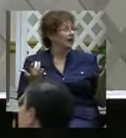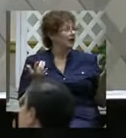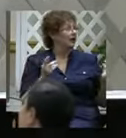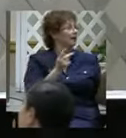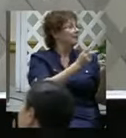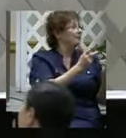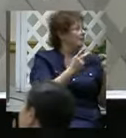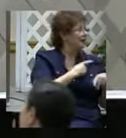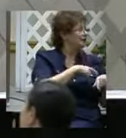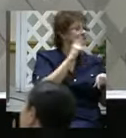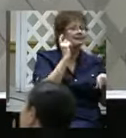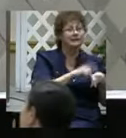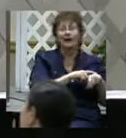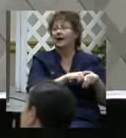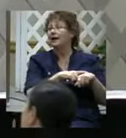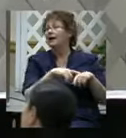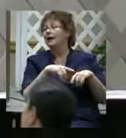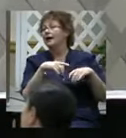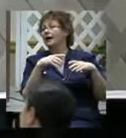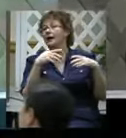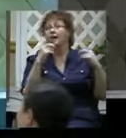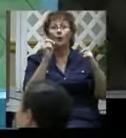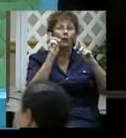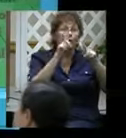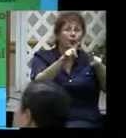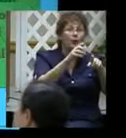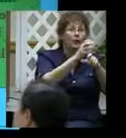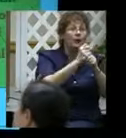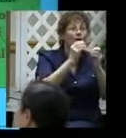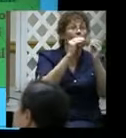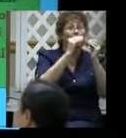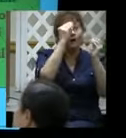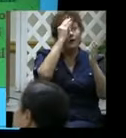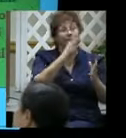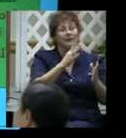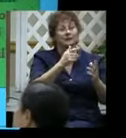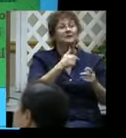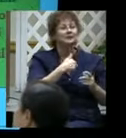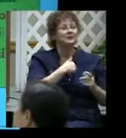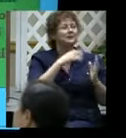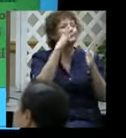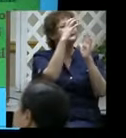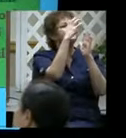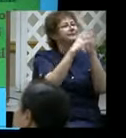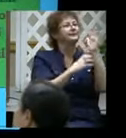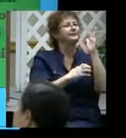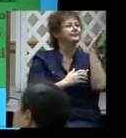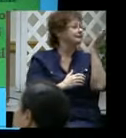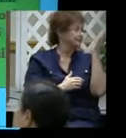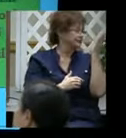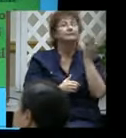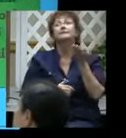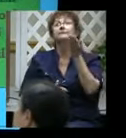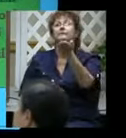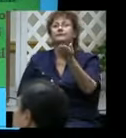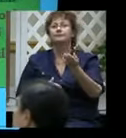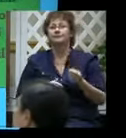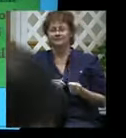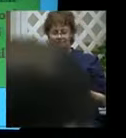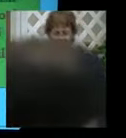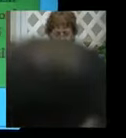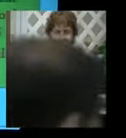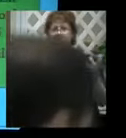has a time, it has somewhere to go to get more information. And typically we don't ask, we just process. So we'll get that